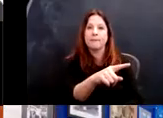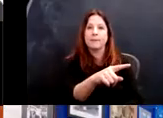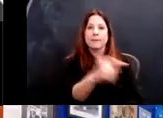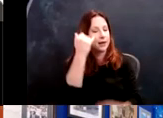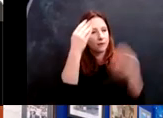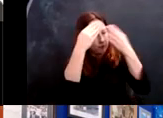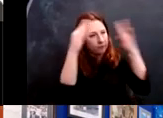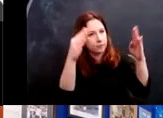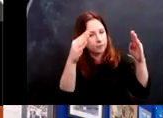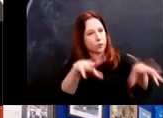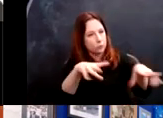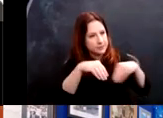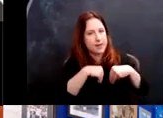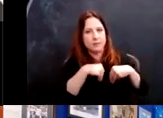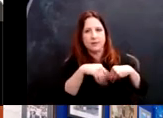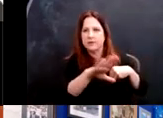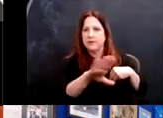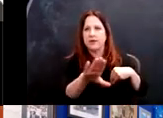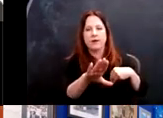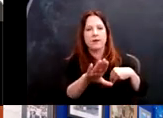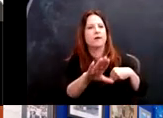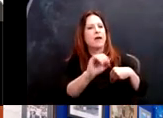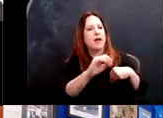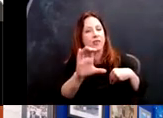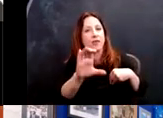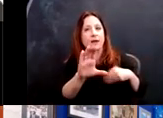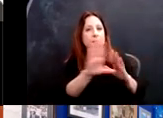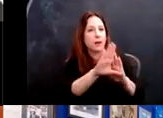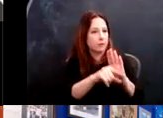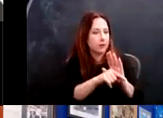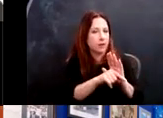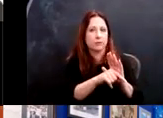receptive of people's ethnic and